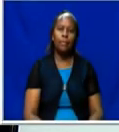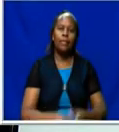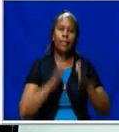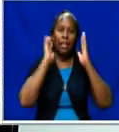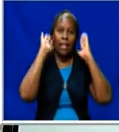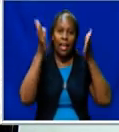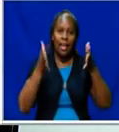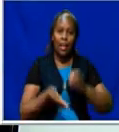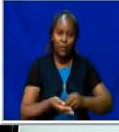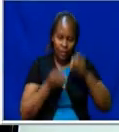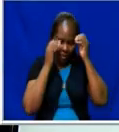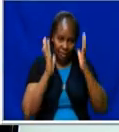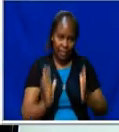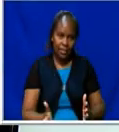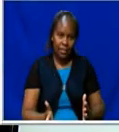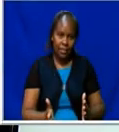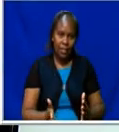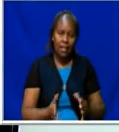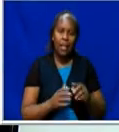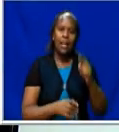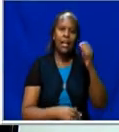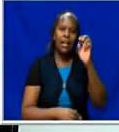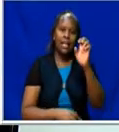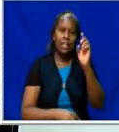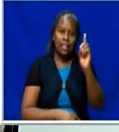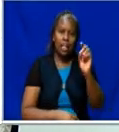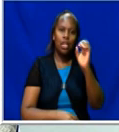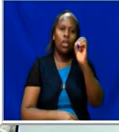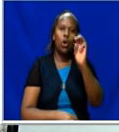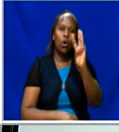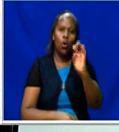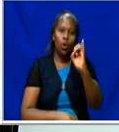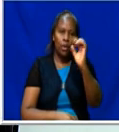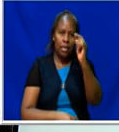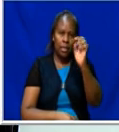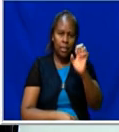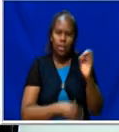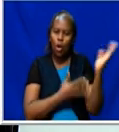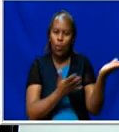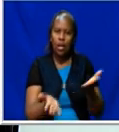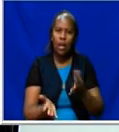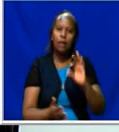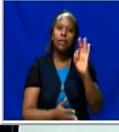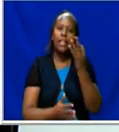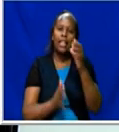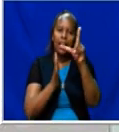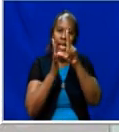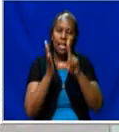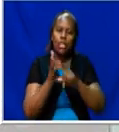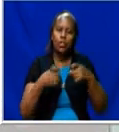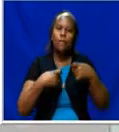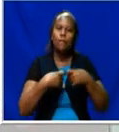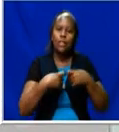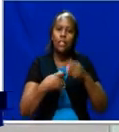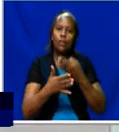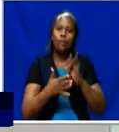Hello everybody, I am Ted Owiti and welcome to the third lesson on physics